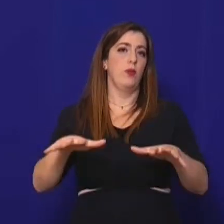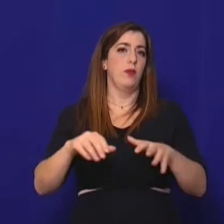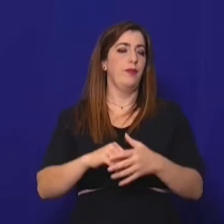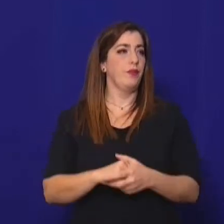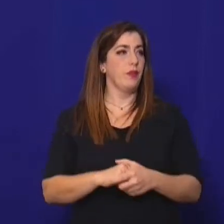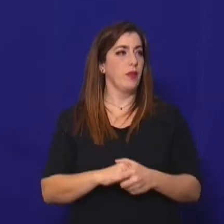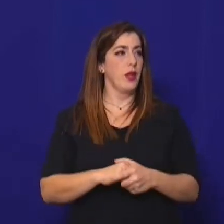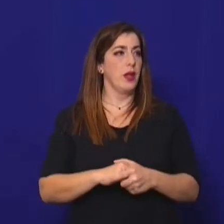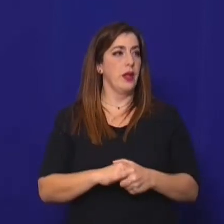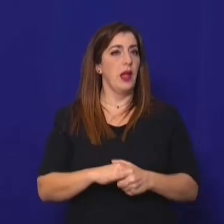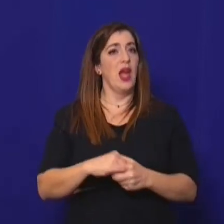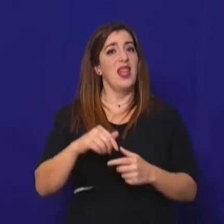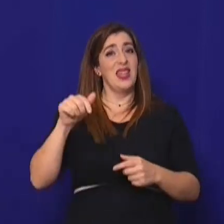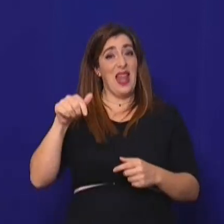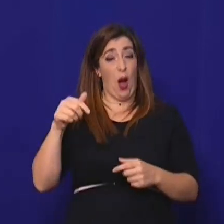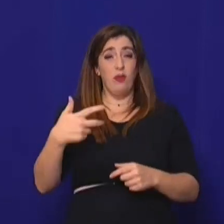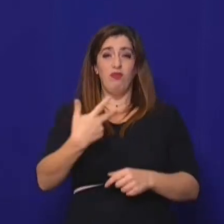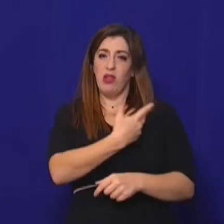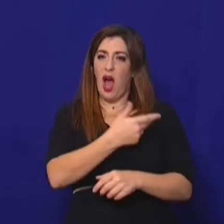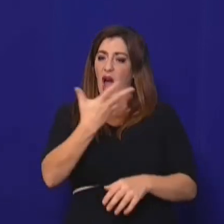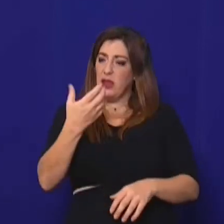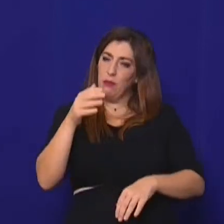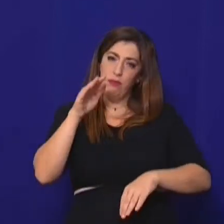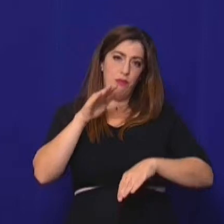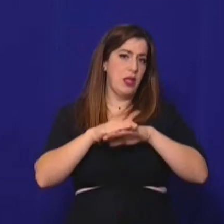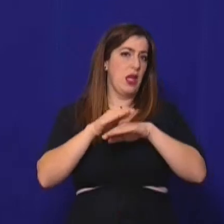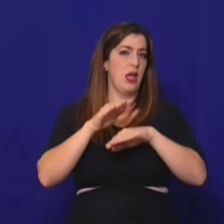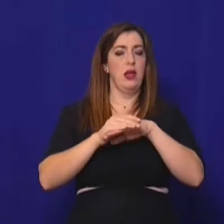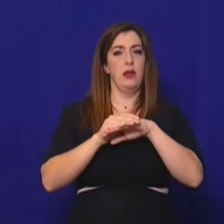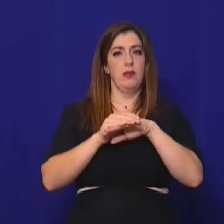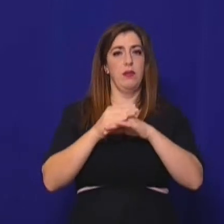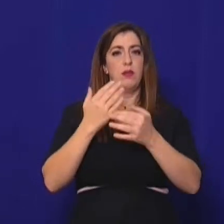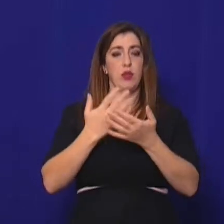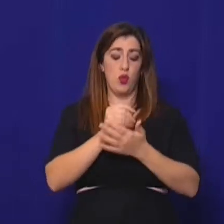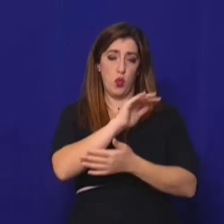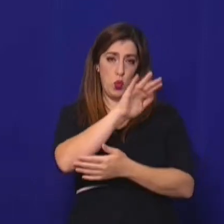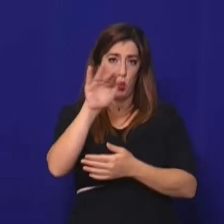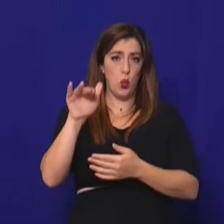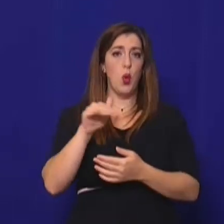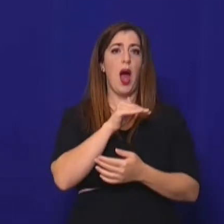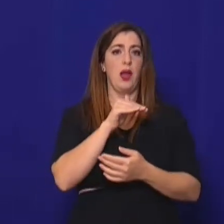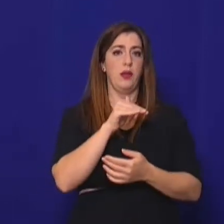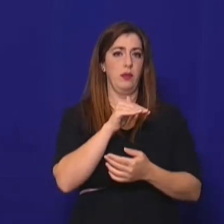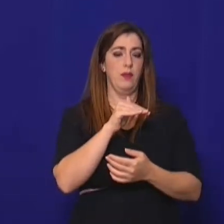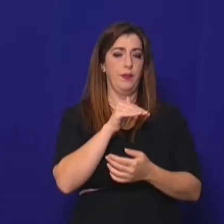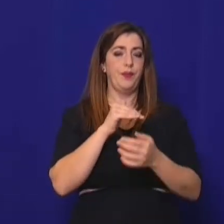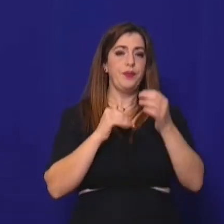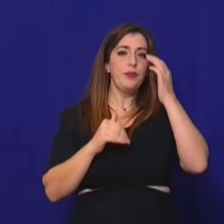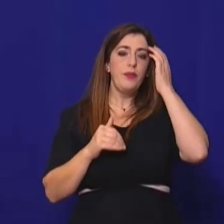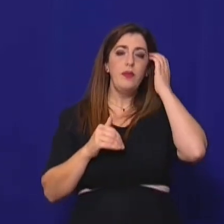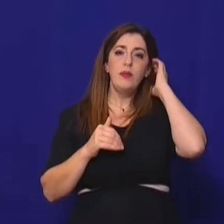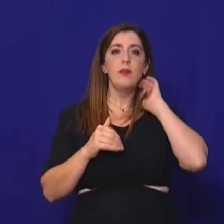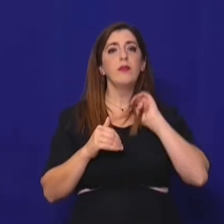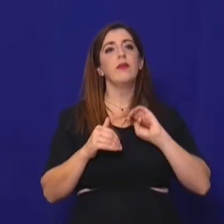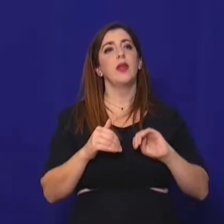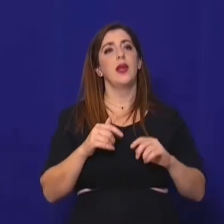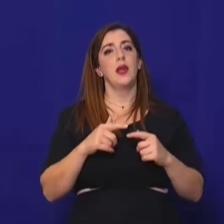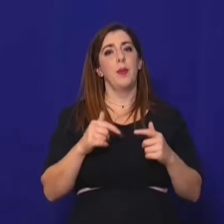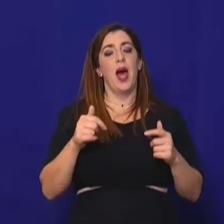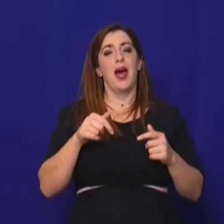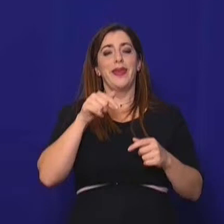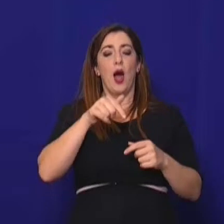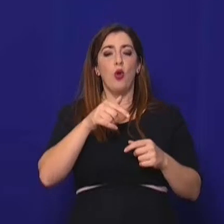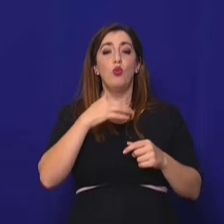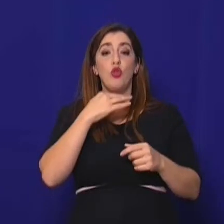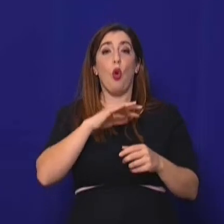l-vaccines ħajbqgħu ġejjin. Ikollna għandna biżejjed bħalma ukoll hemm l-agreement mal-Unjoni Ewropea għall-popolazzjoni kollha, però dawn ikunu qegħdin